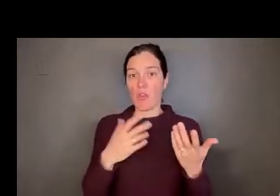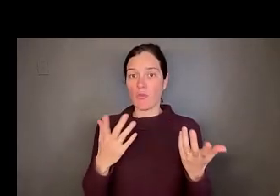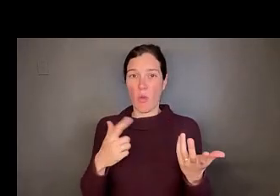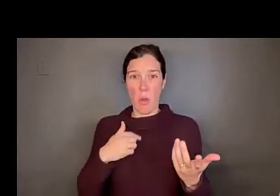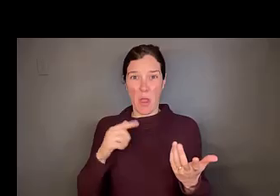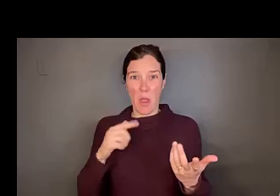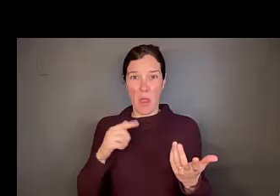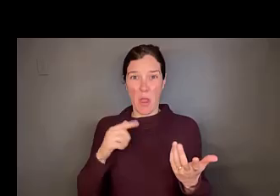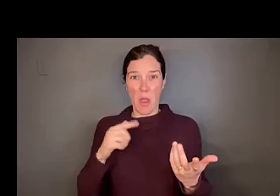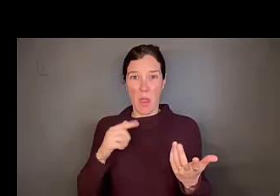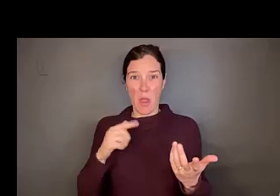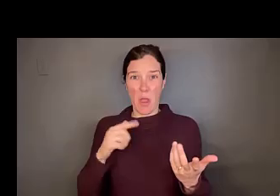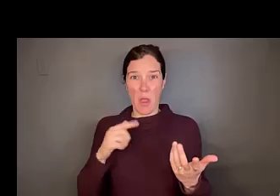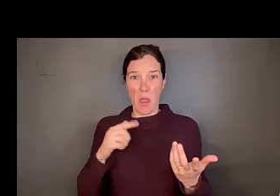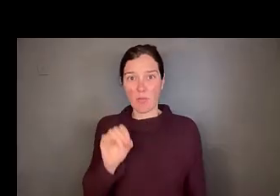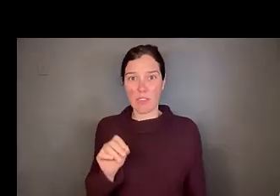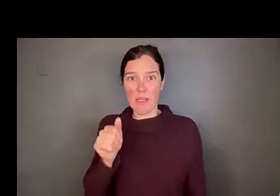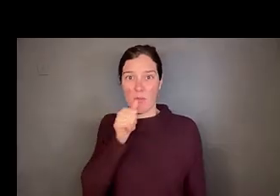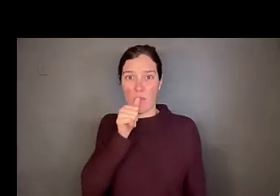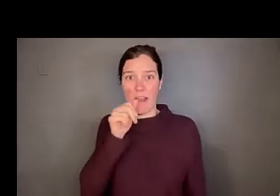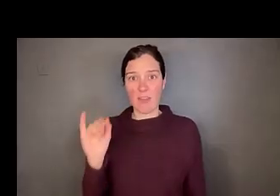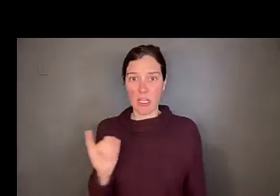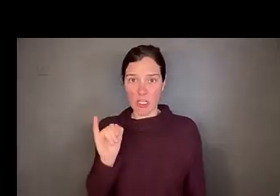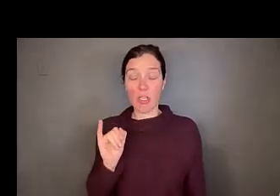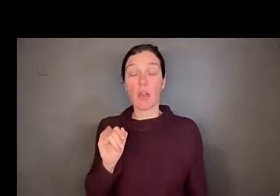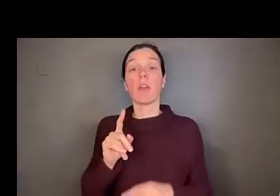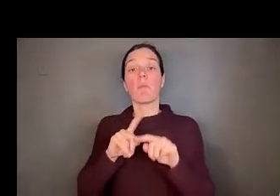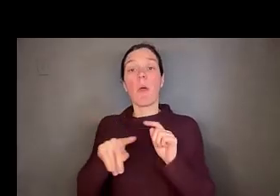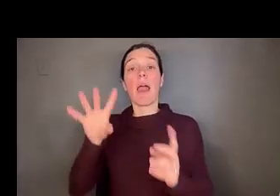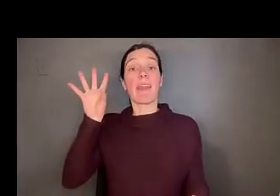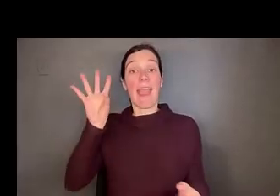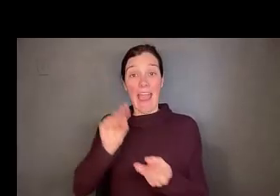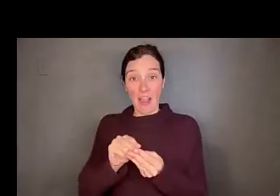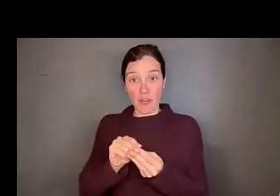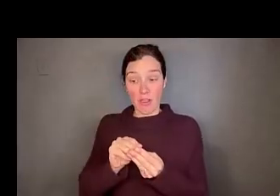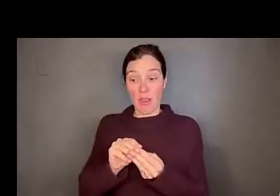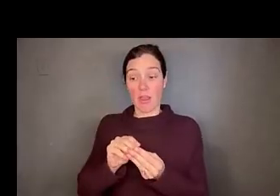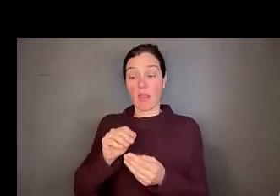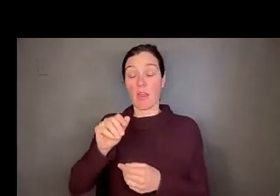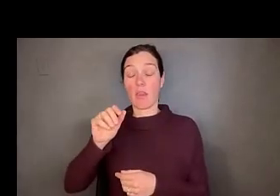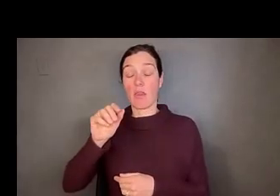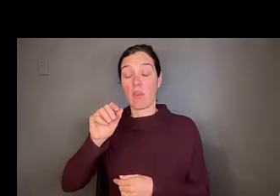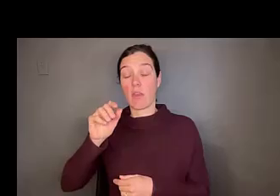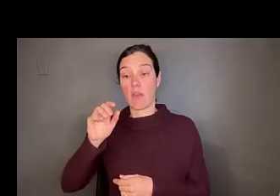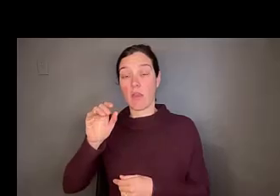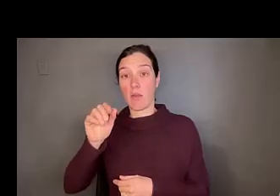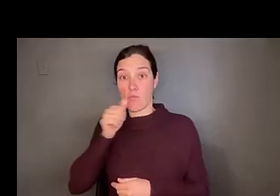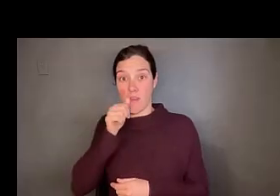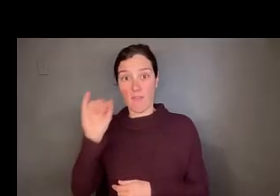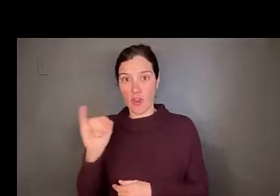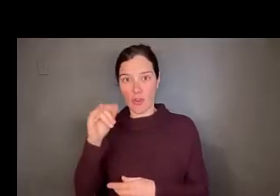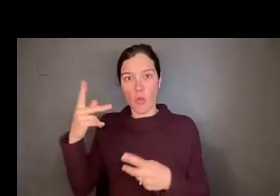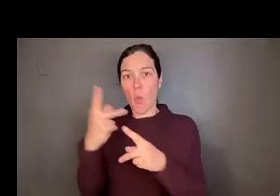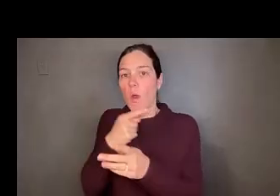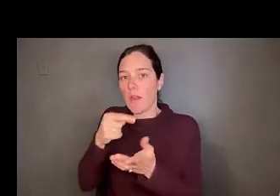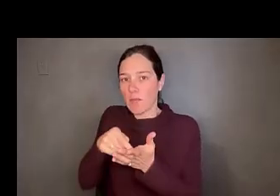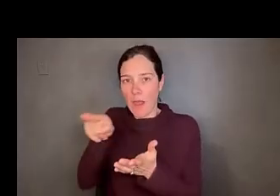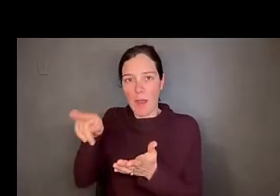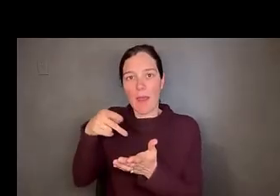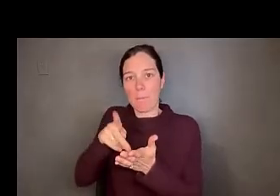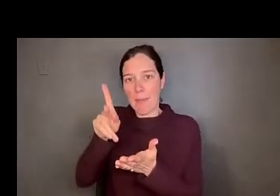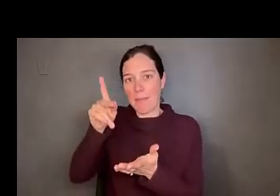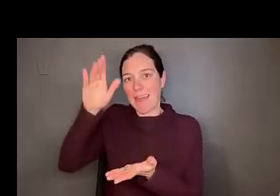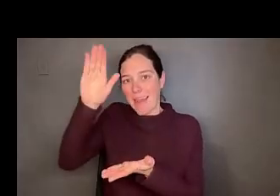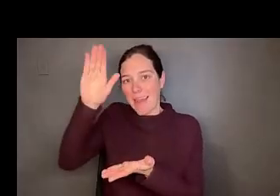only have about 20% commercial, but in the aggregate, those commercial payers are my worst payers. I get paid less on